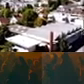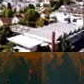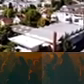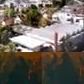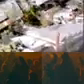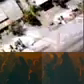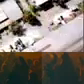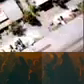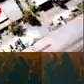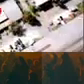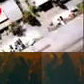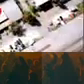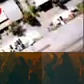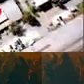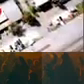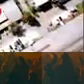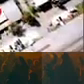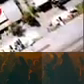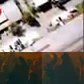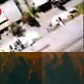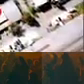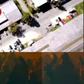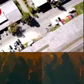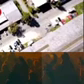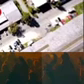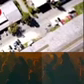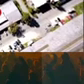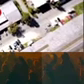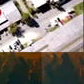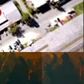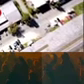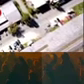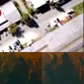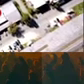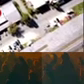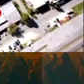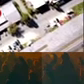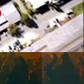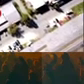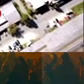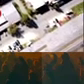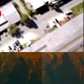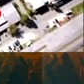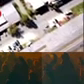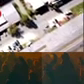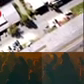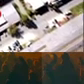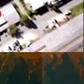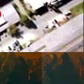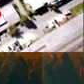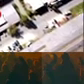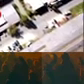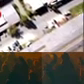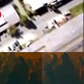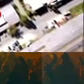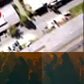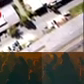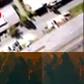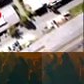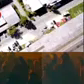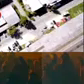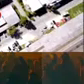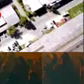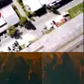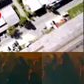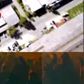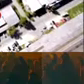help hey you see those buildings everywhere you see you see those buildings It All Belongs to us